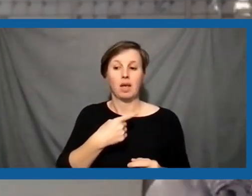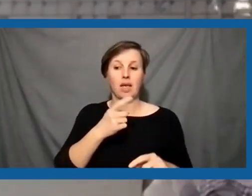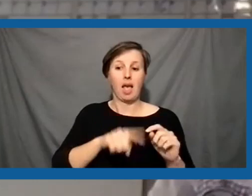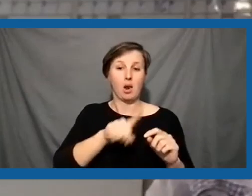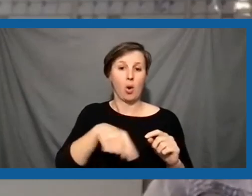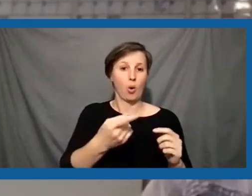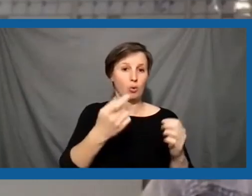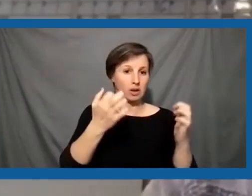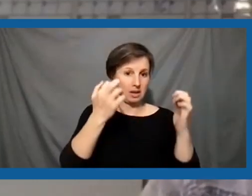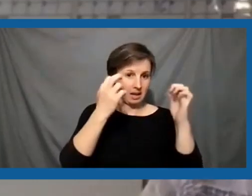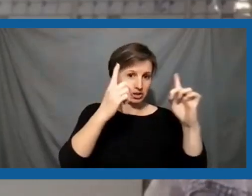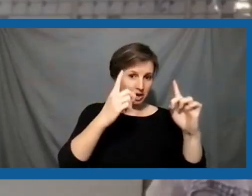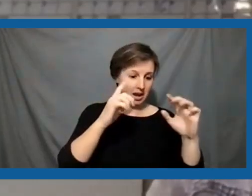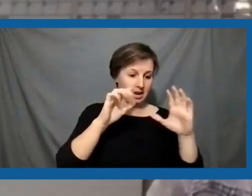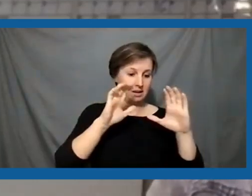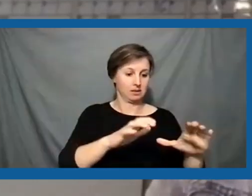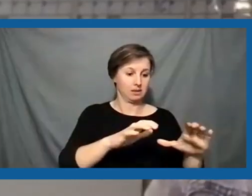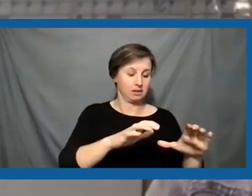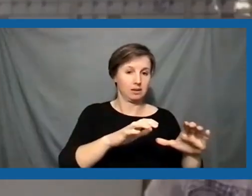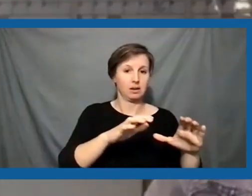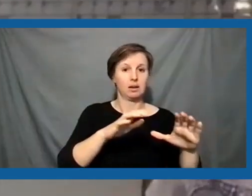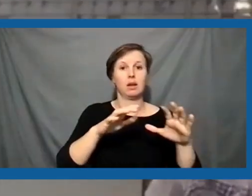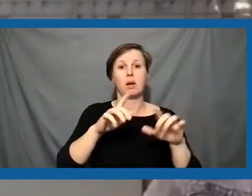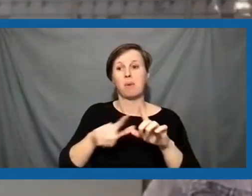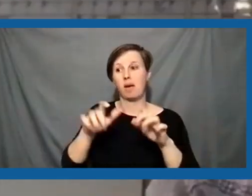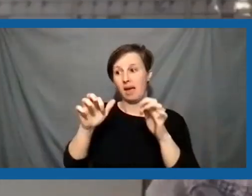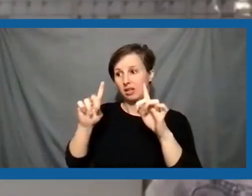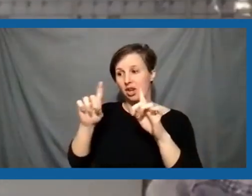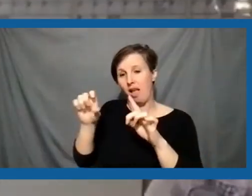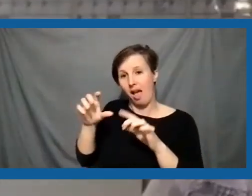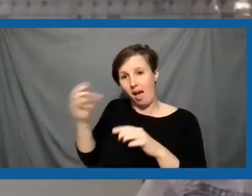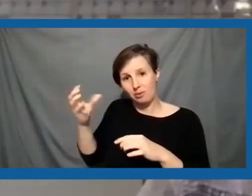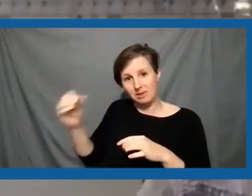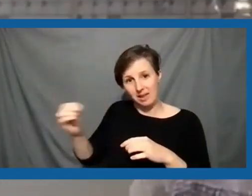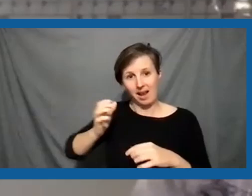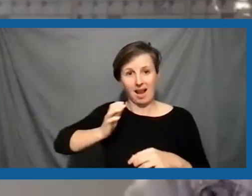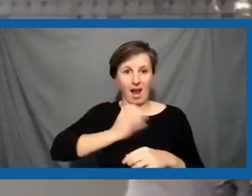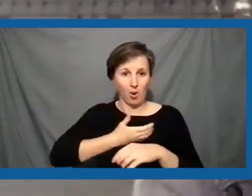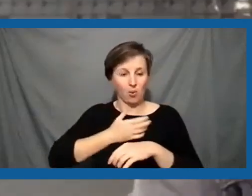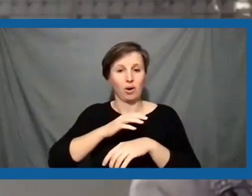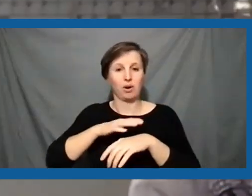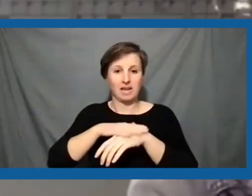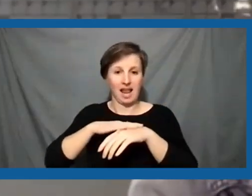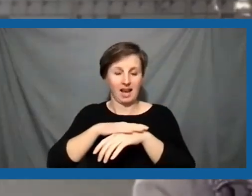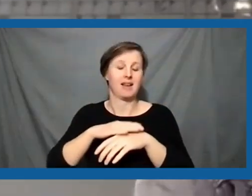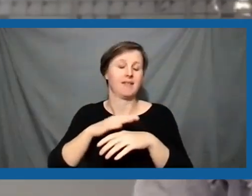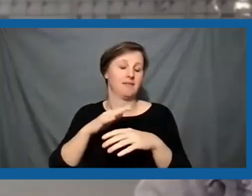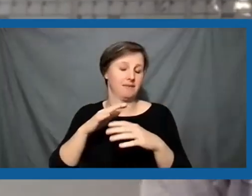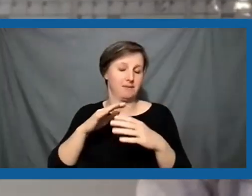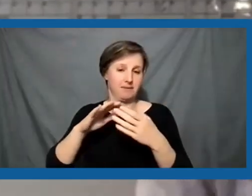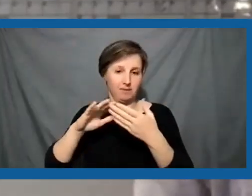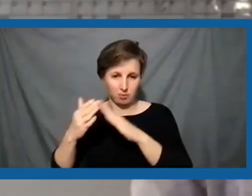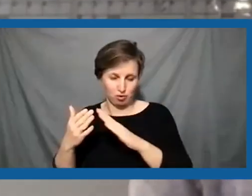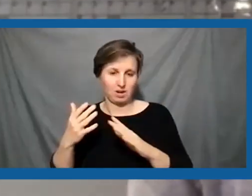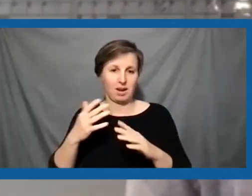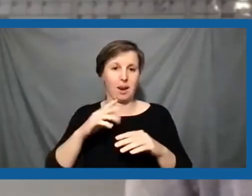country on where our issues stand, but also educate others outside the Native community about Indian country.